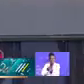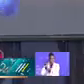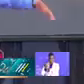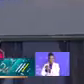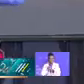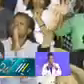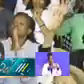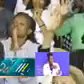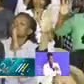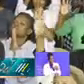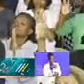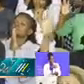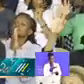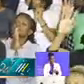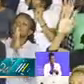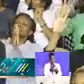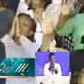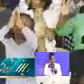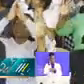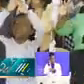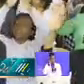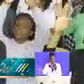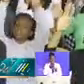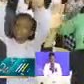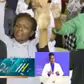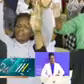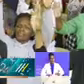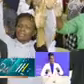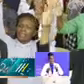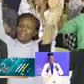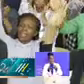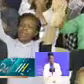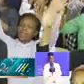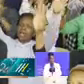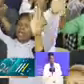Power of set back in in your